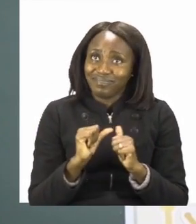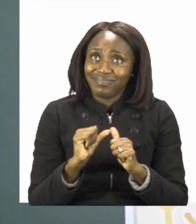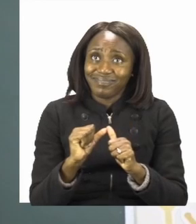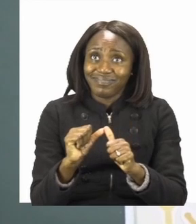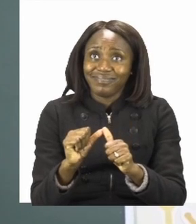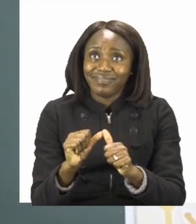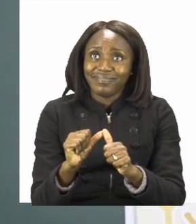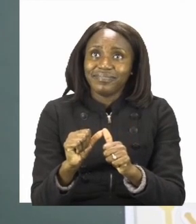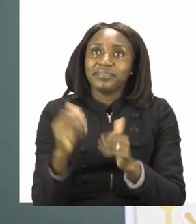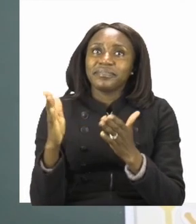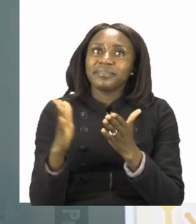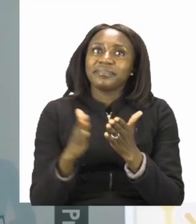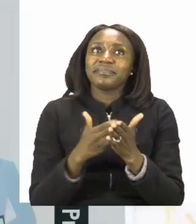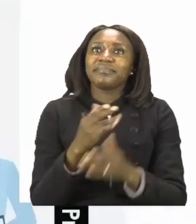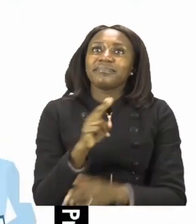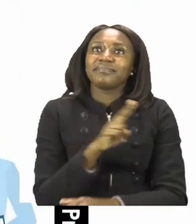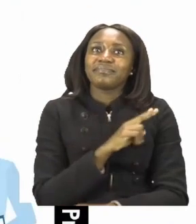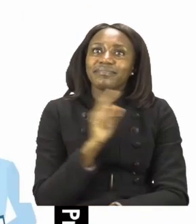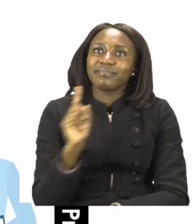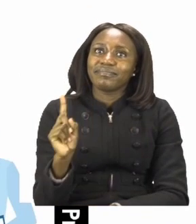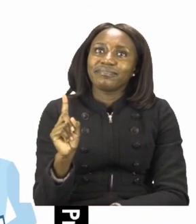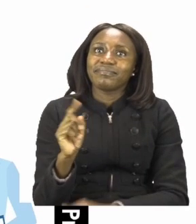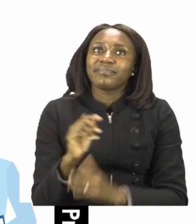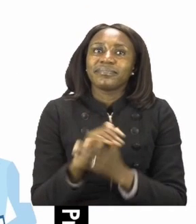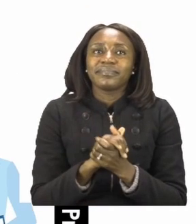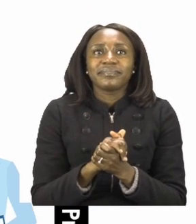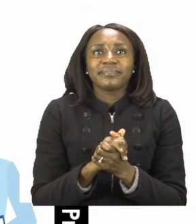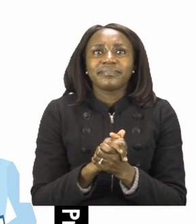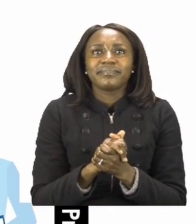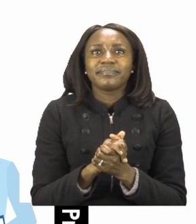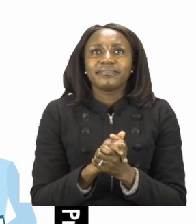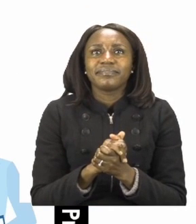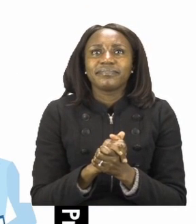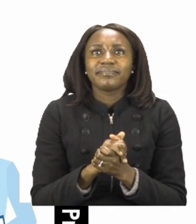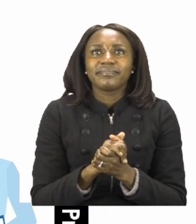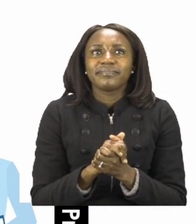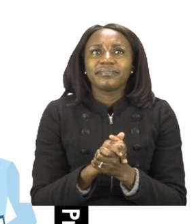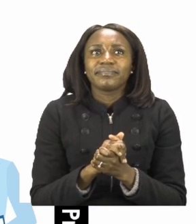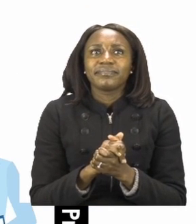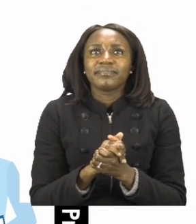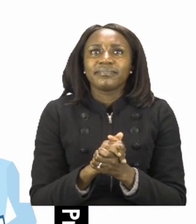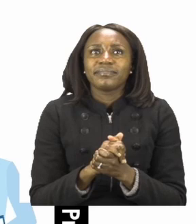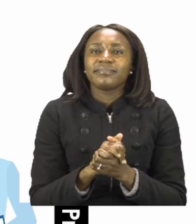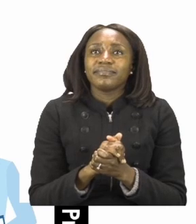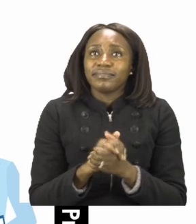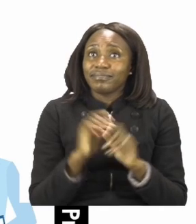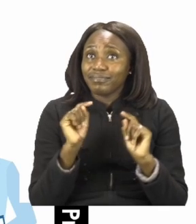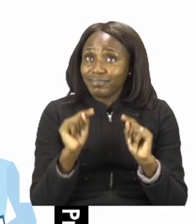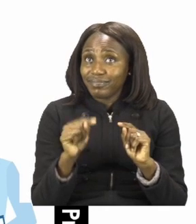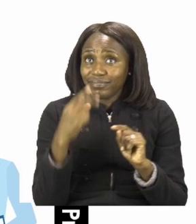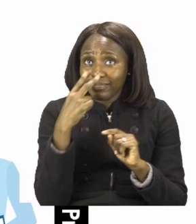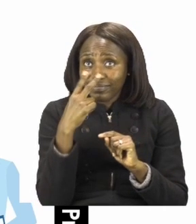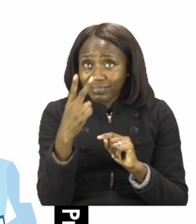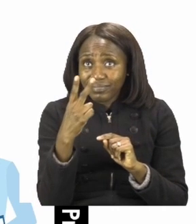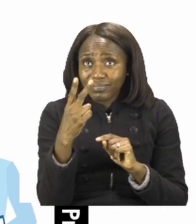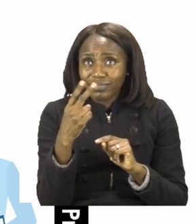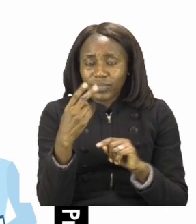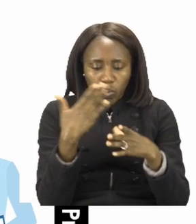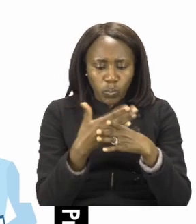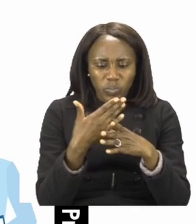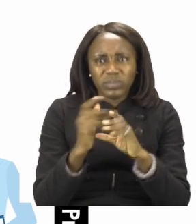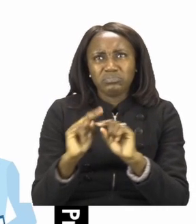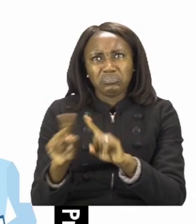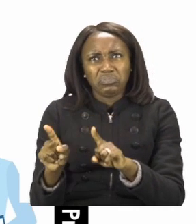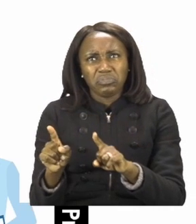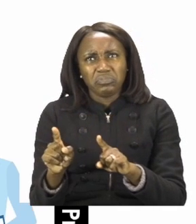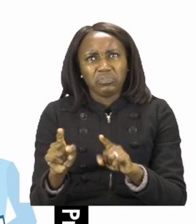page, page 21. On page 21, we are going to be looking at the professional